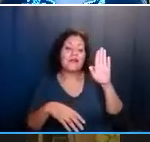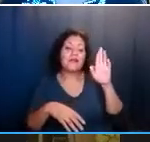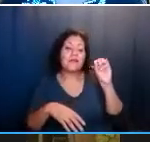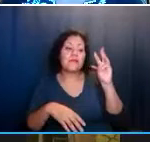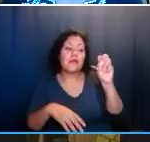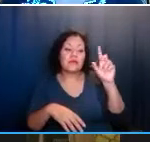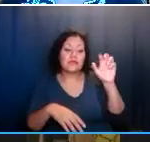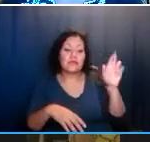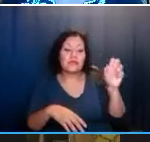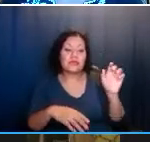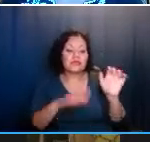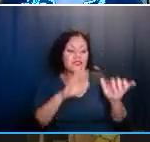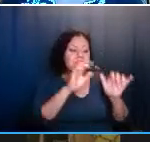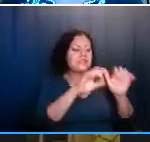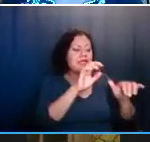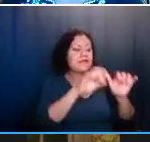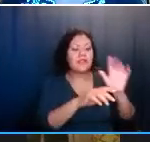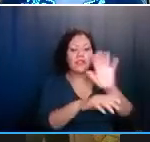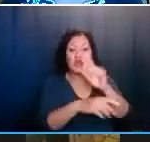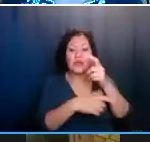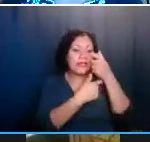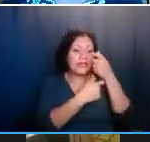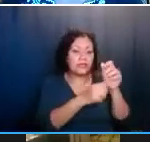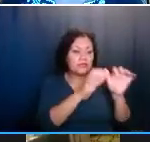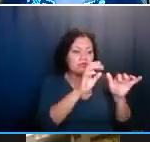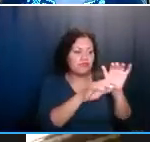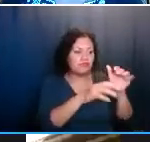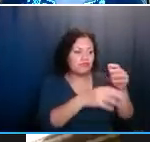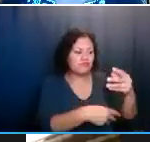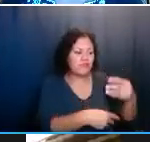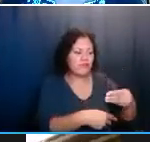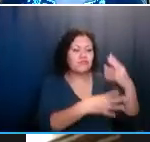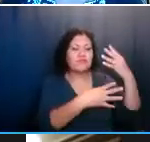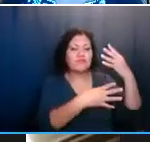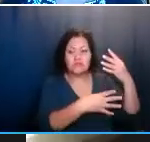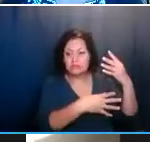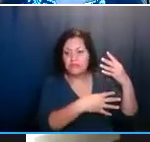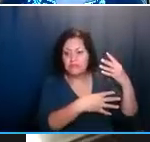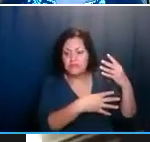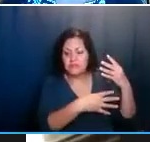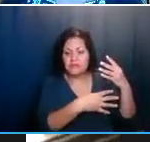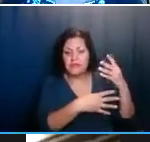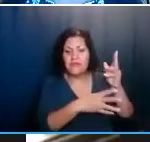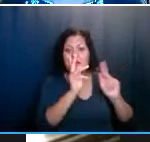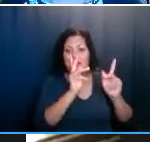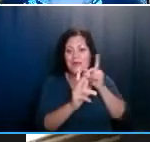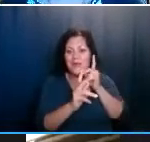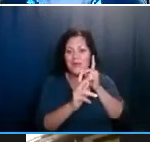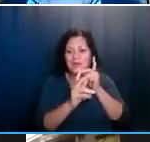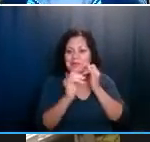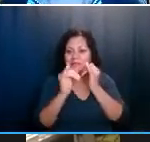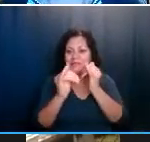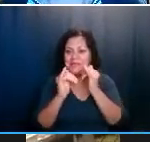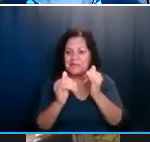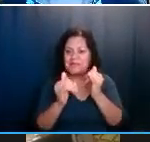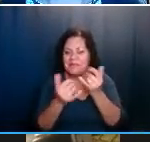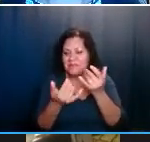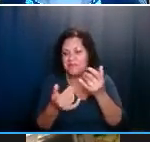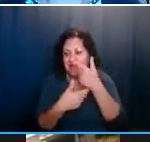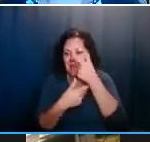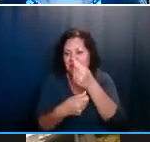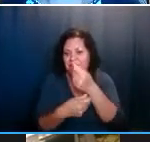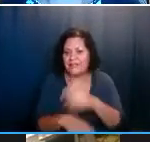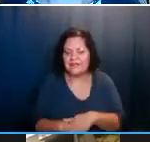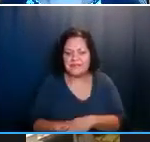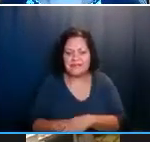here, and it will help pull up people who have some common interests as you do. Now